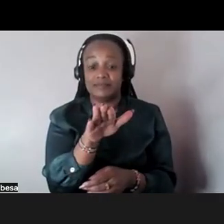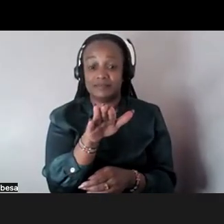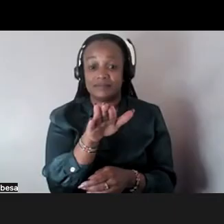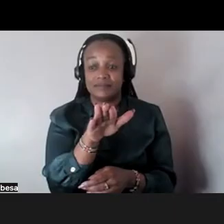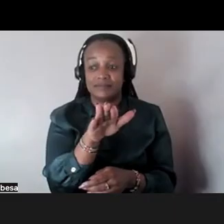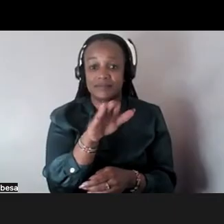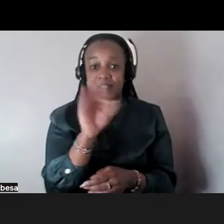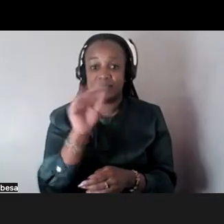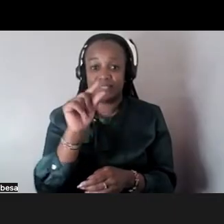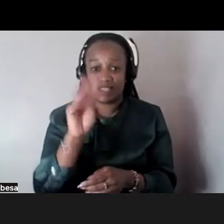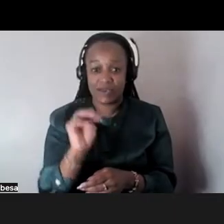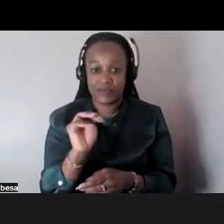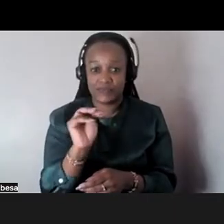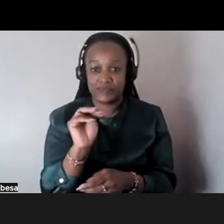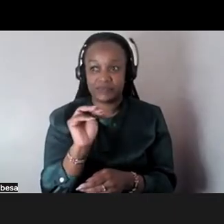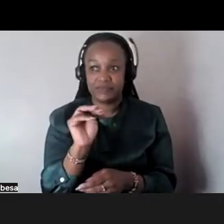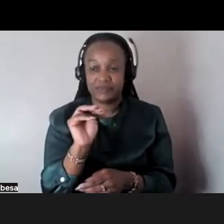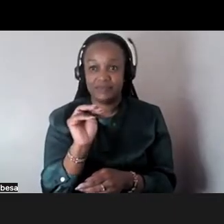FGM. And even more